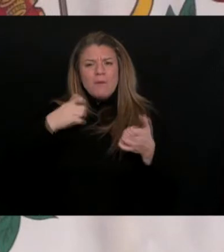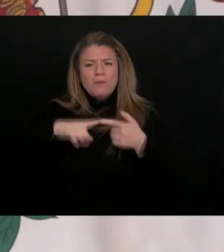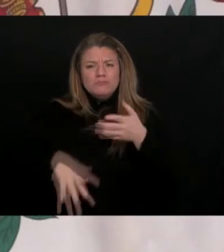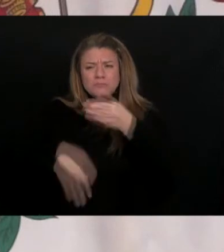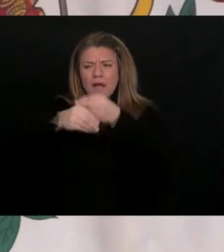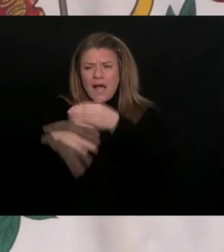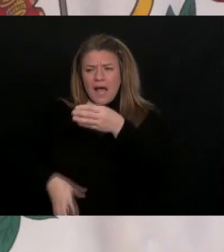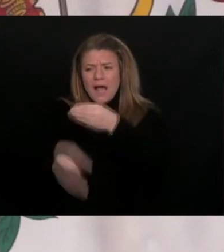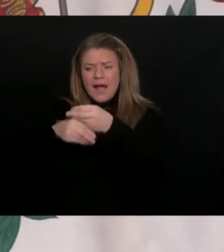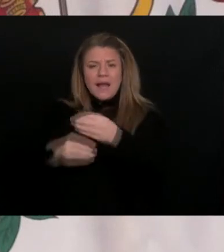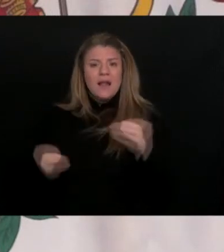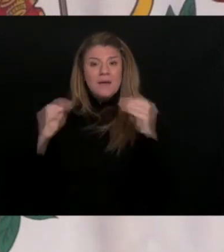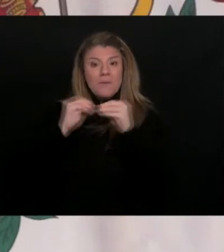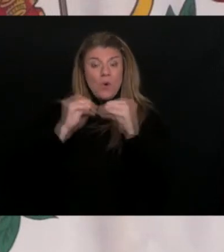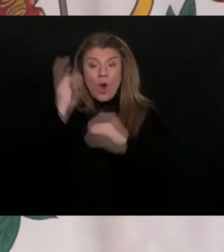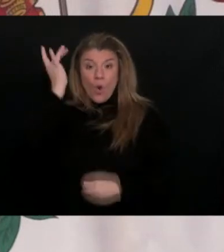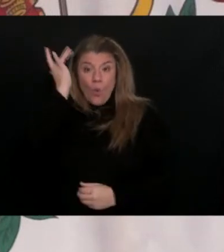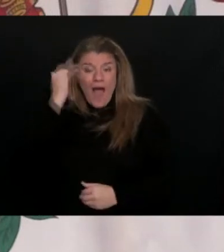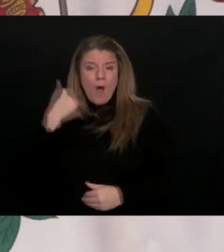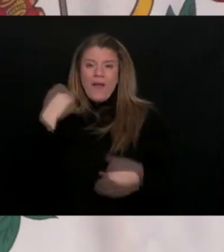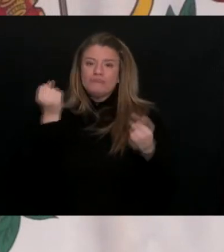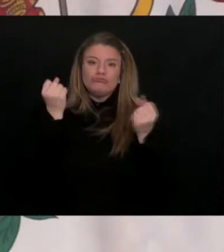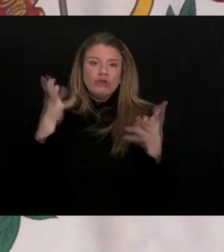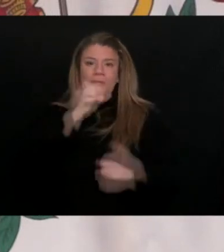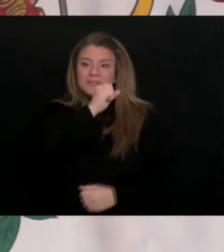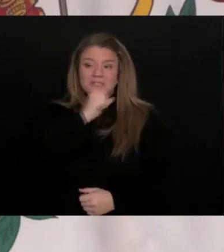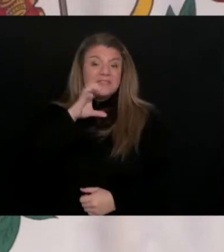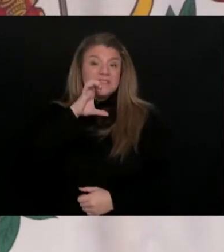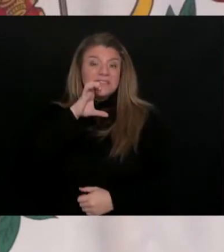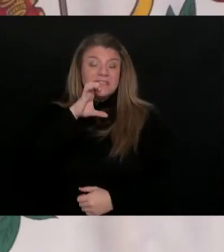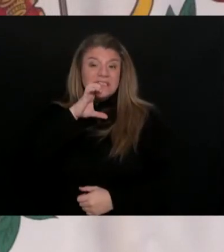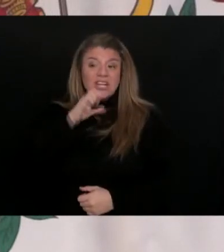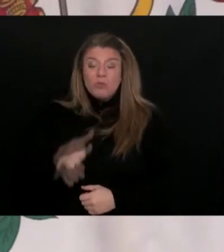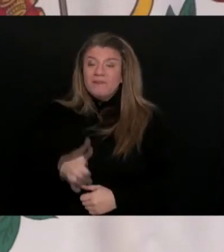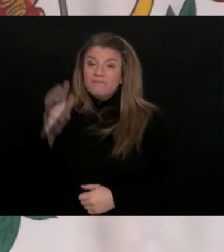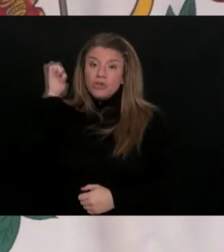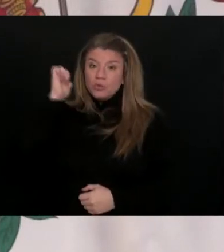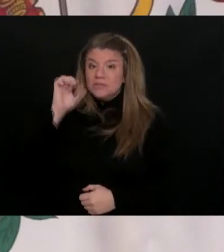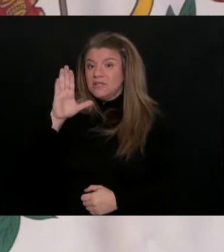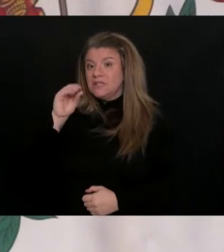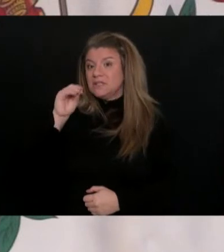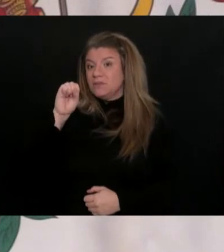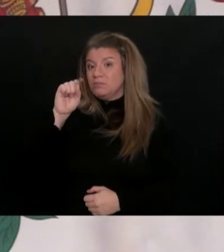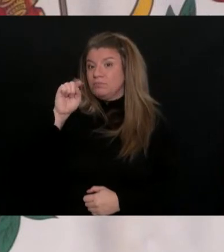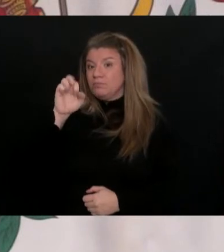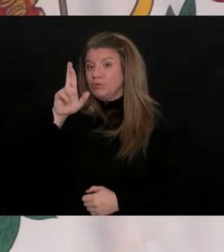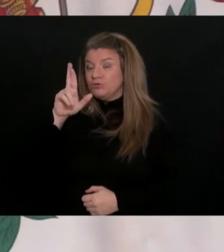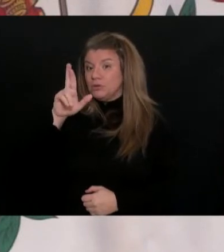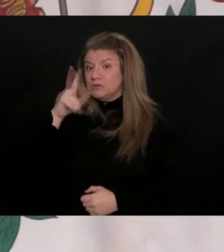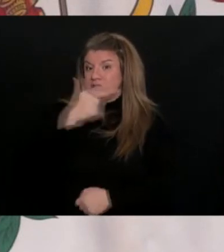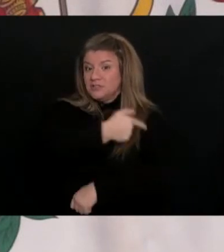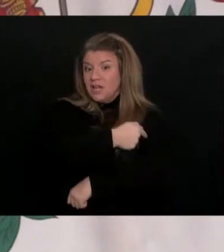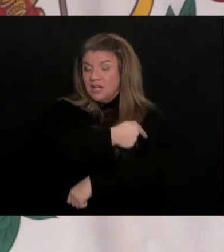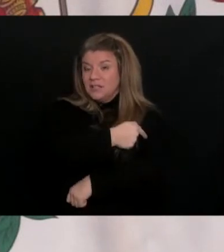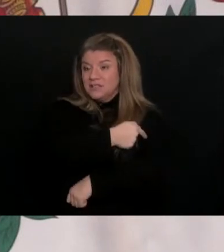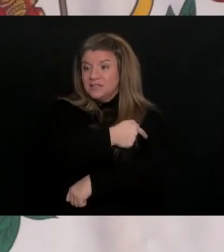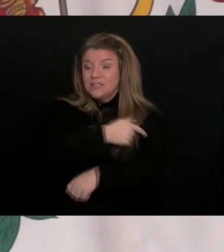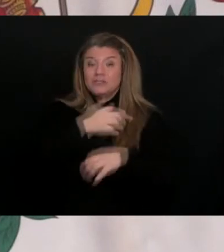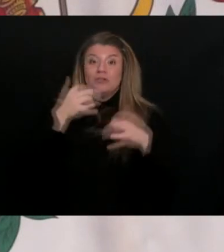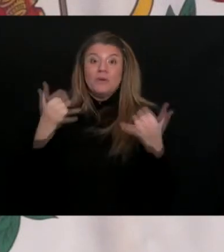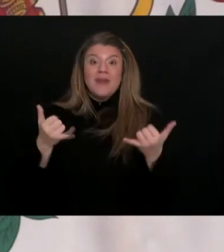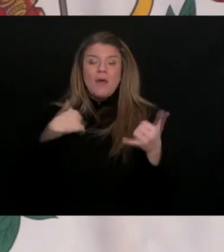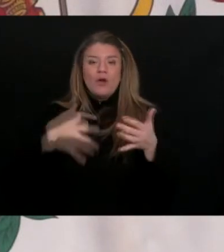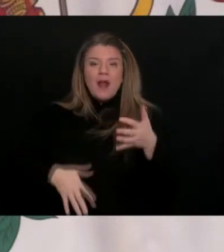of our senior citizens that are not taking the booster shots. So we're branching out to another